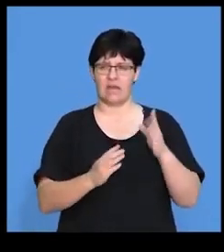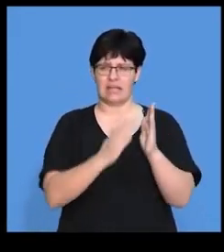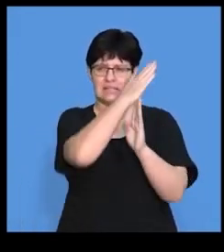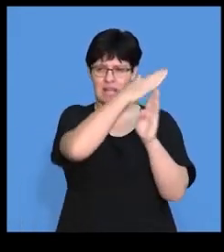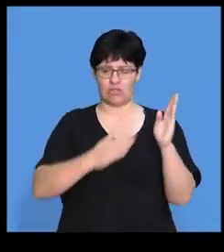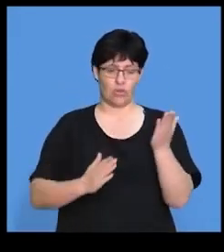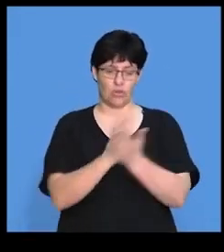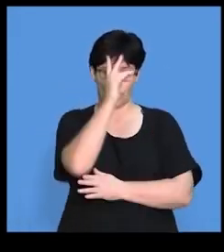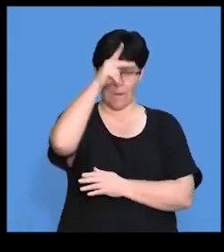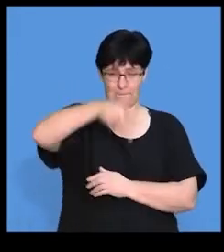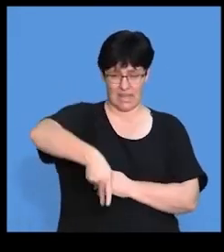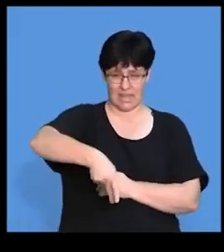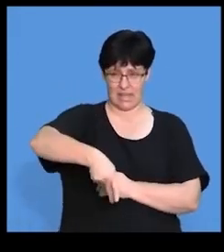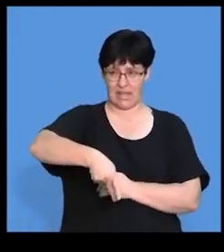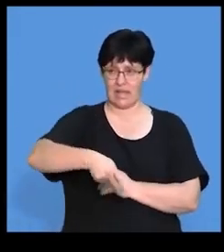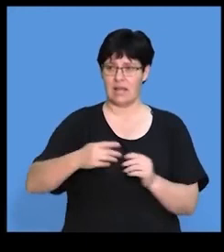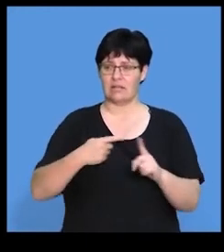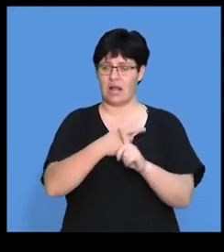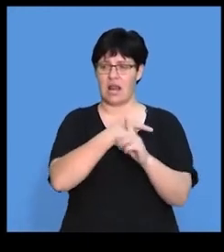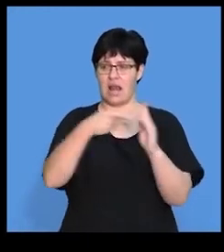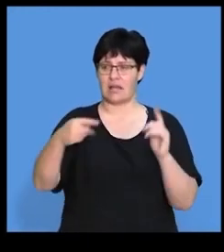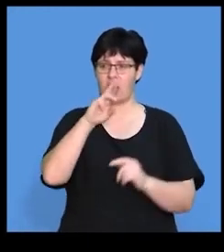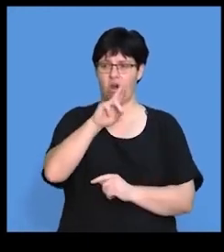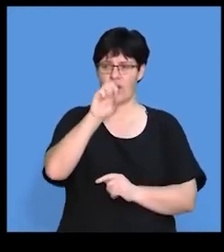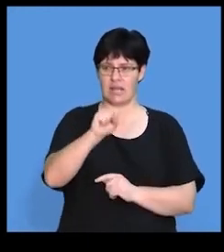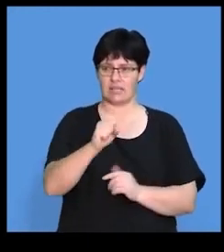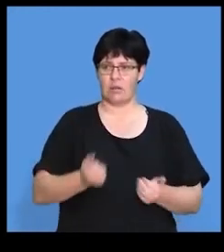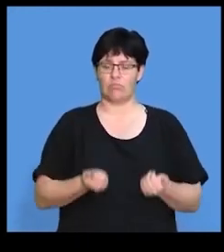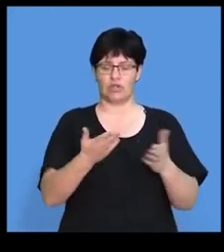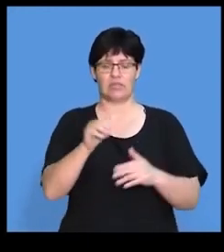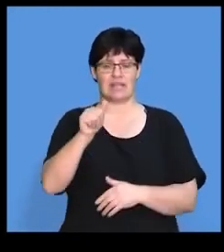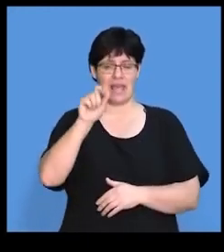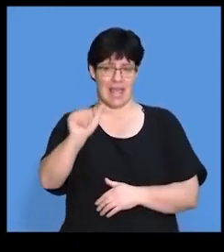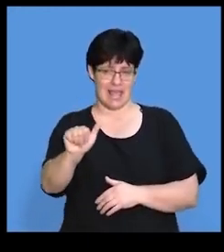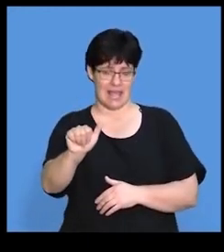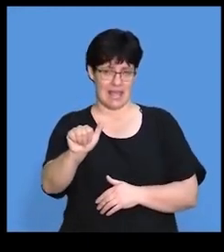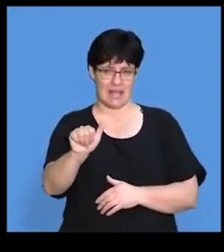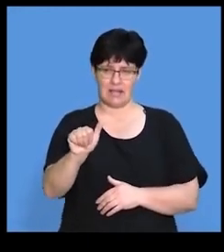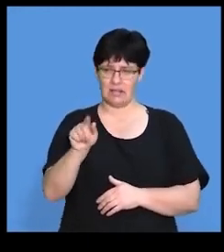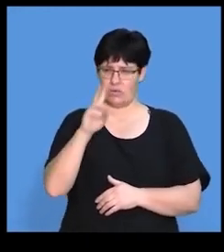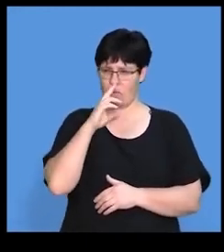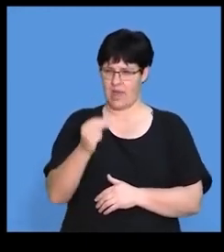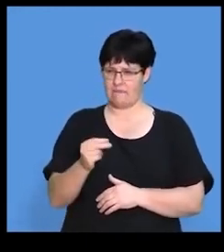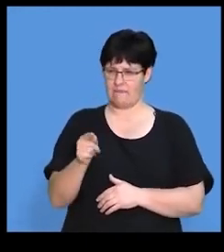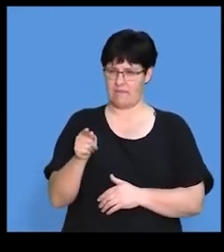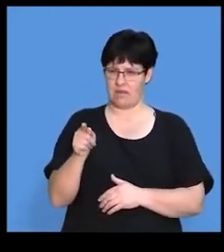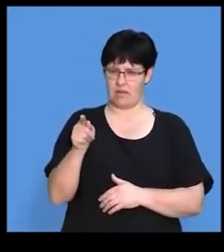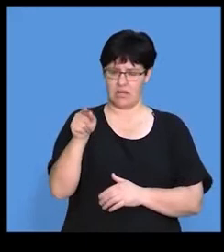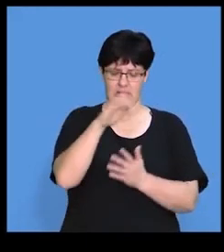tangent through P intersects line RS produced at A. Okay, so we